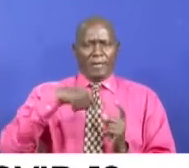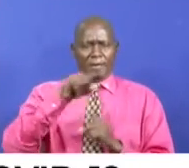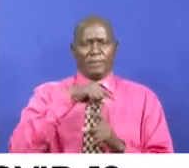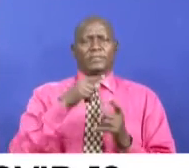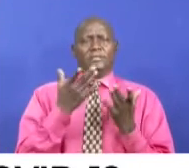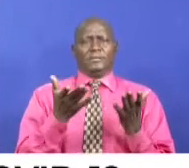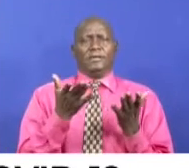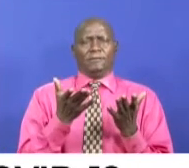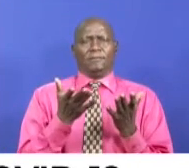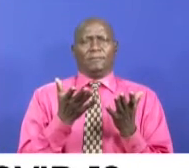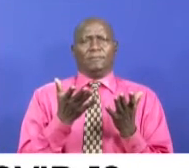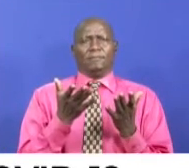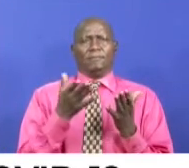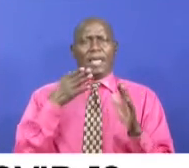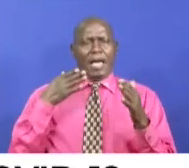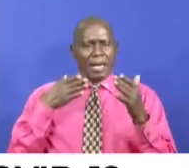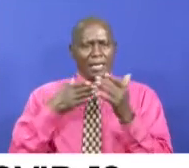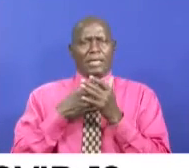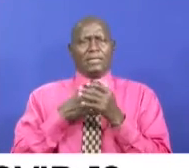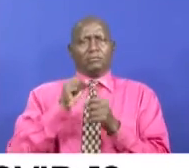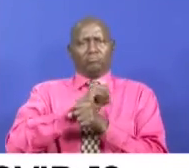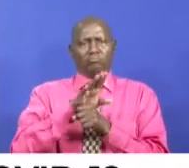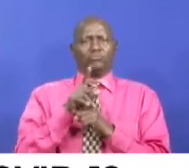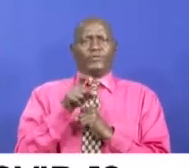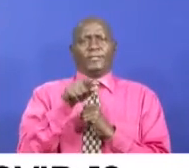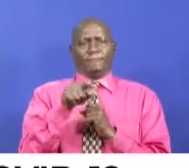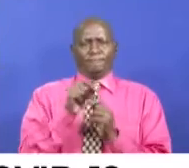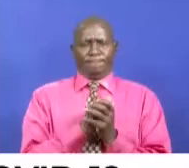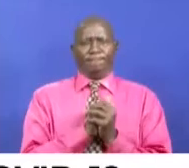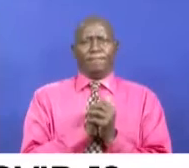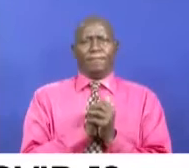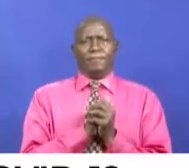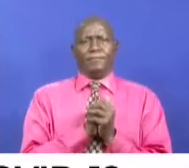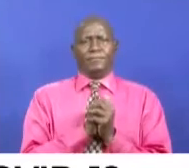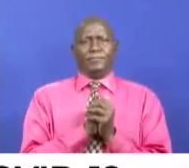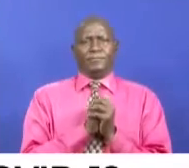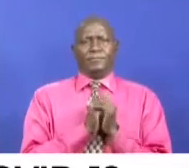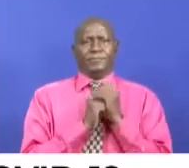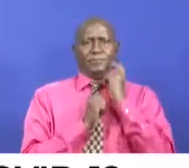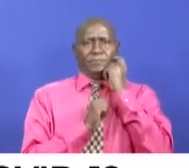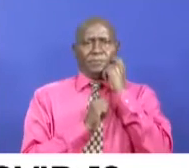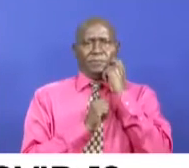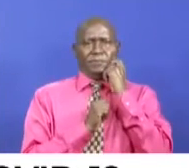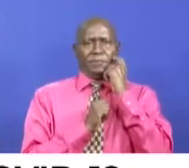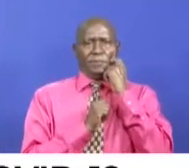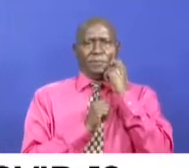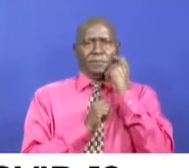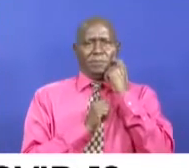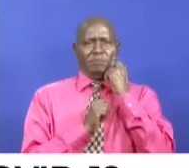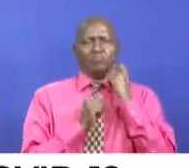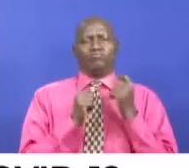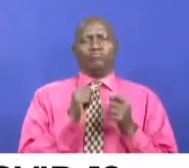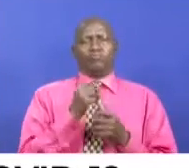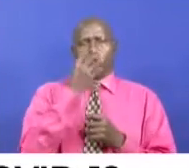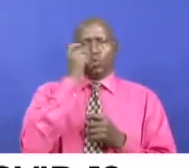blow against this deadly virus. Ruto has also urged those who can work from home to do so